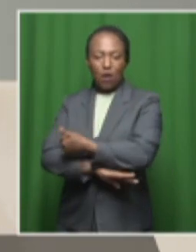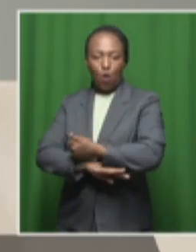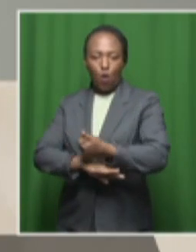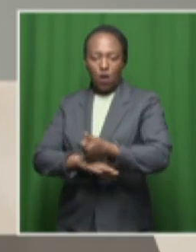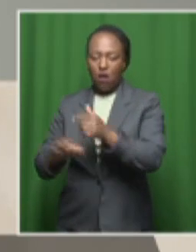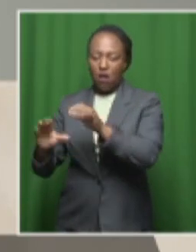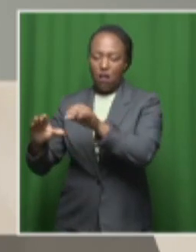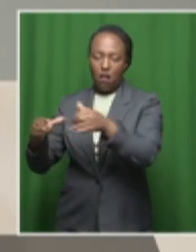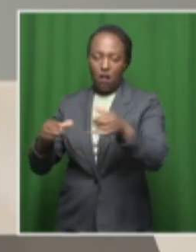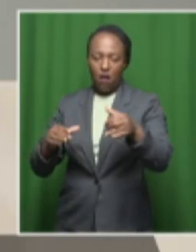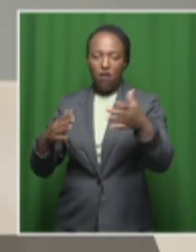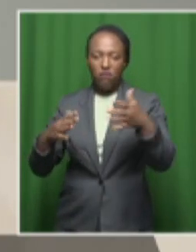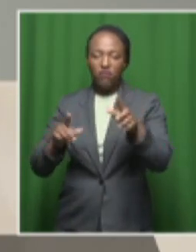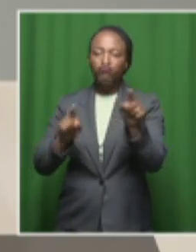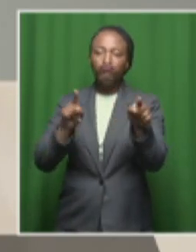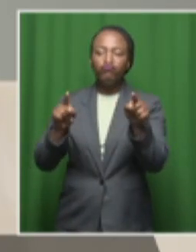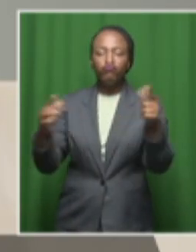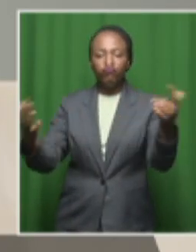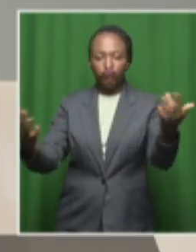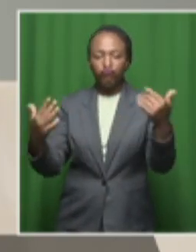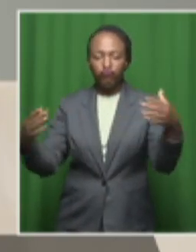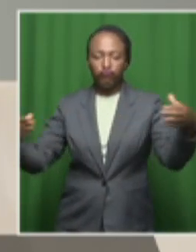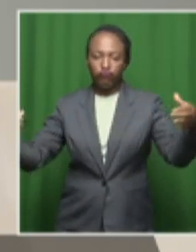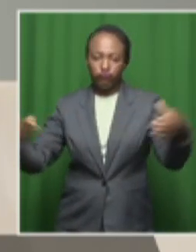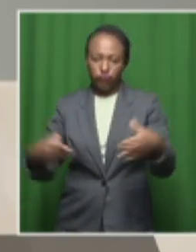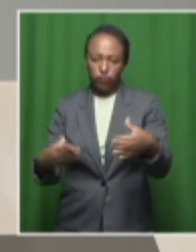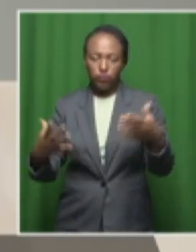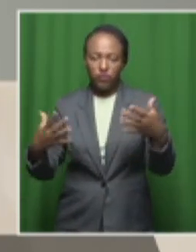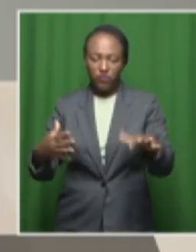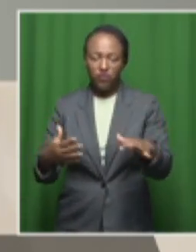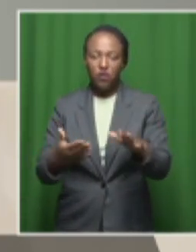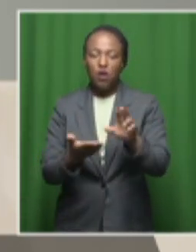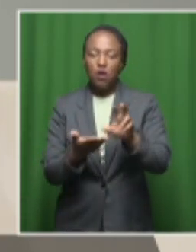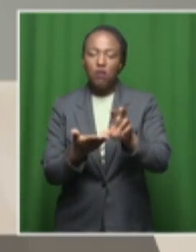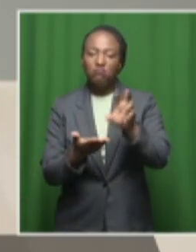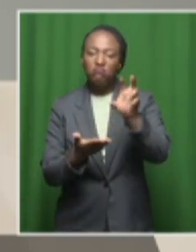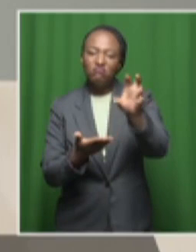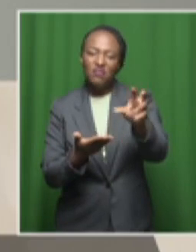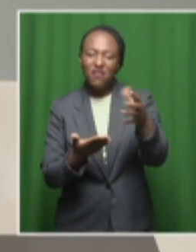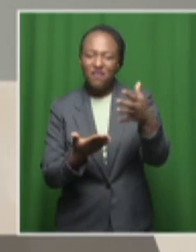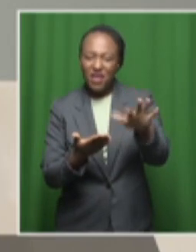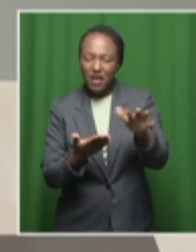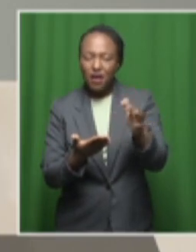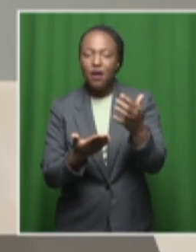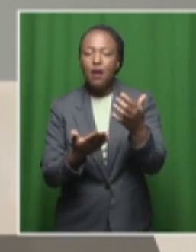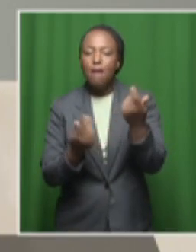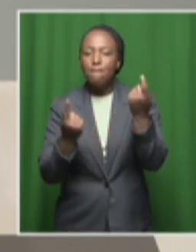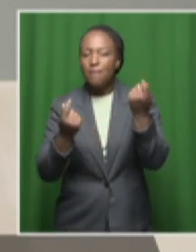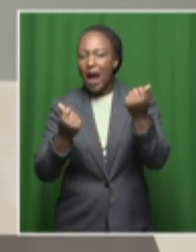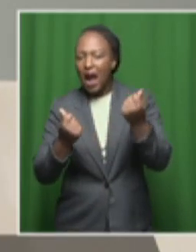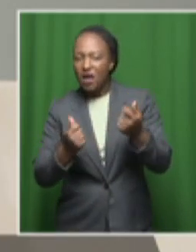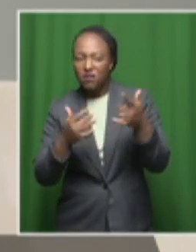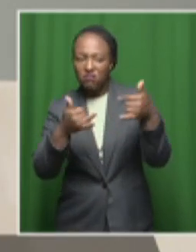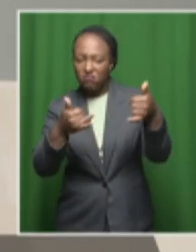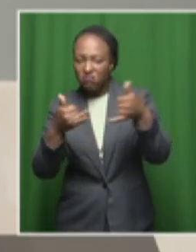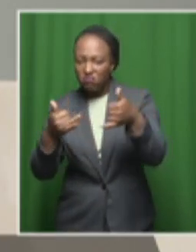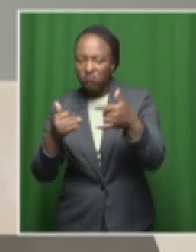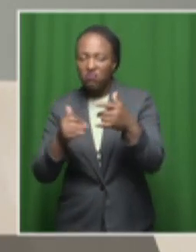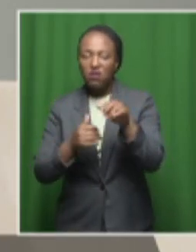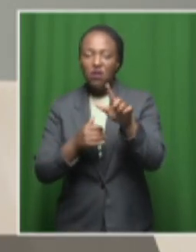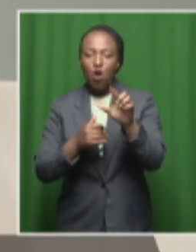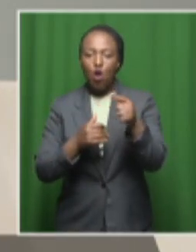targeting come to our stand. We also sponsored the event in terms of prize giving, putting our logo out there,